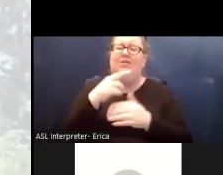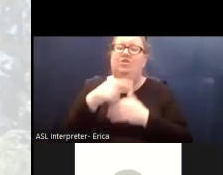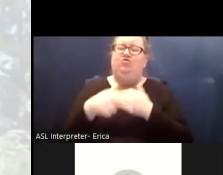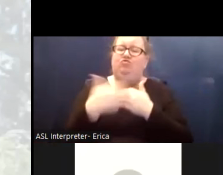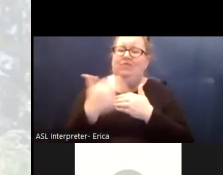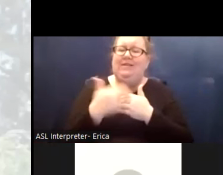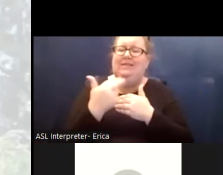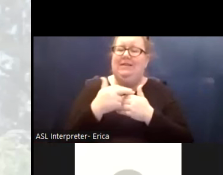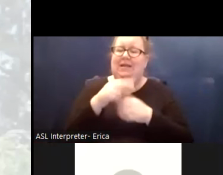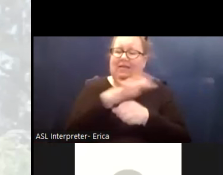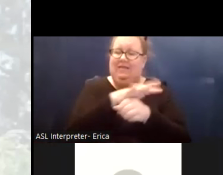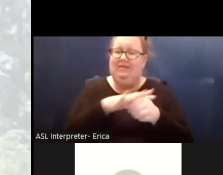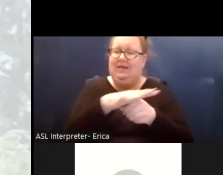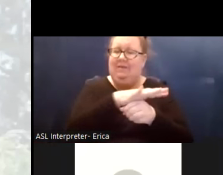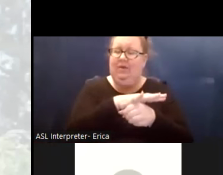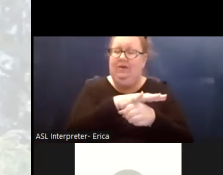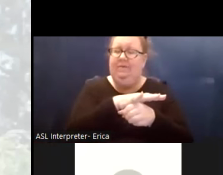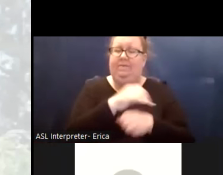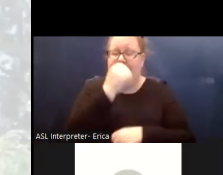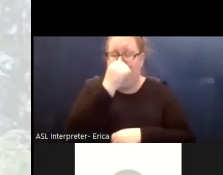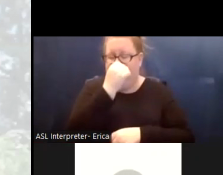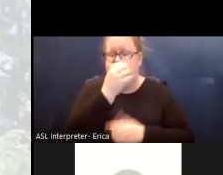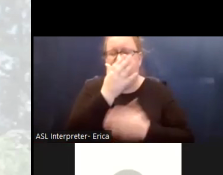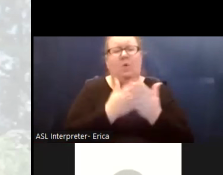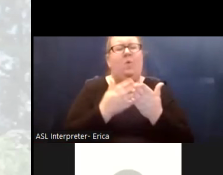our neighborhood. What are some of the